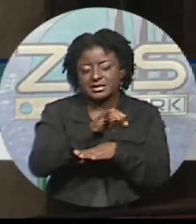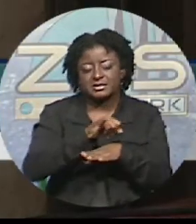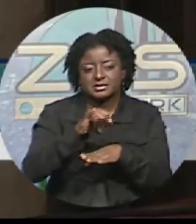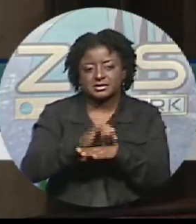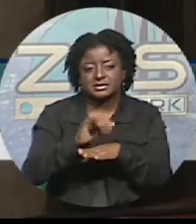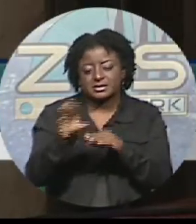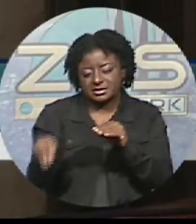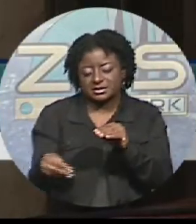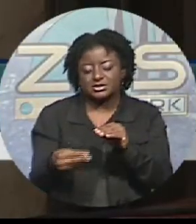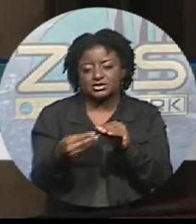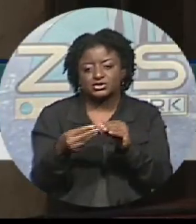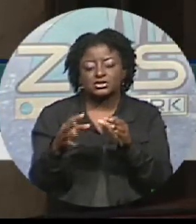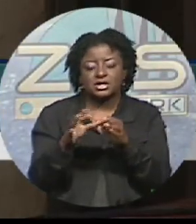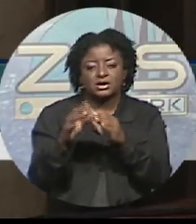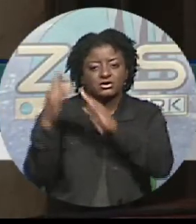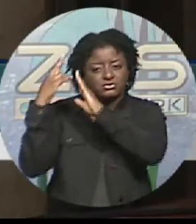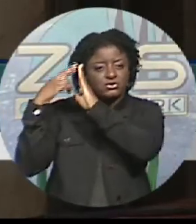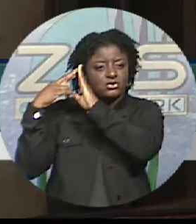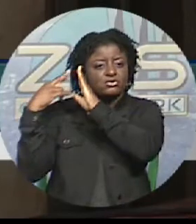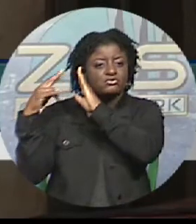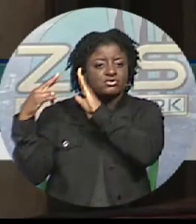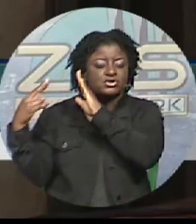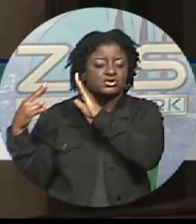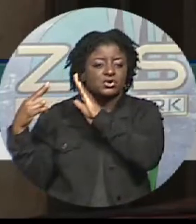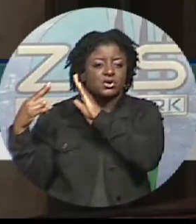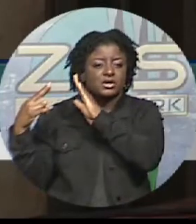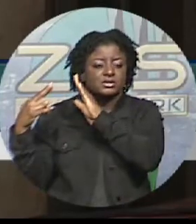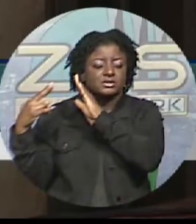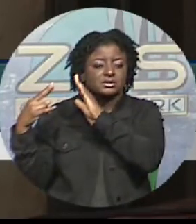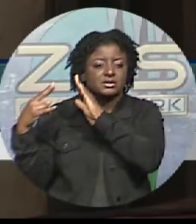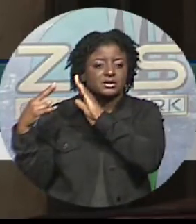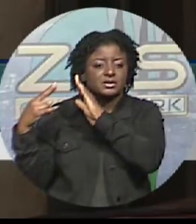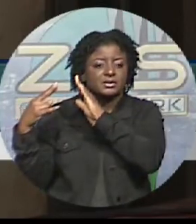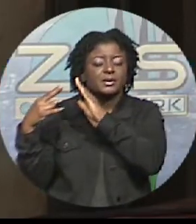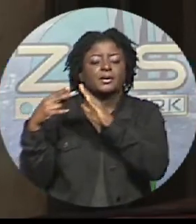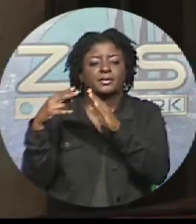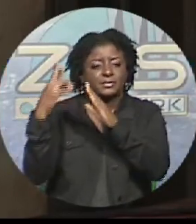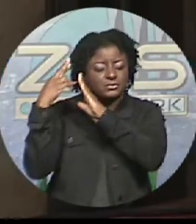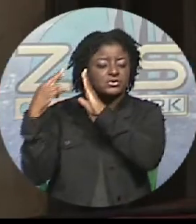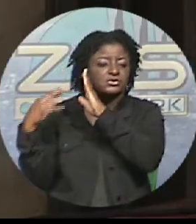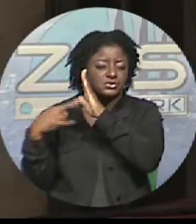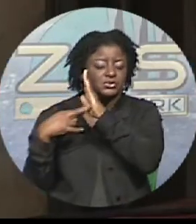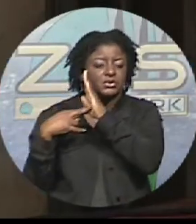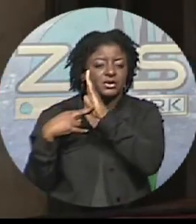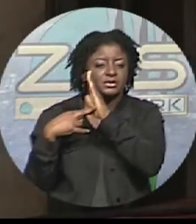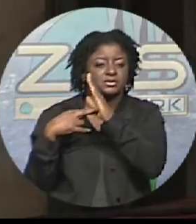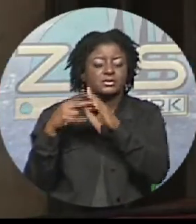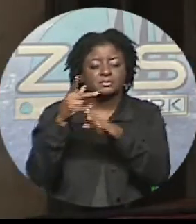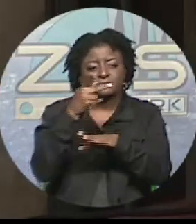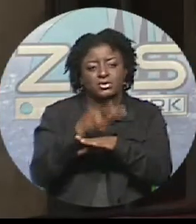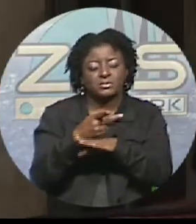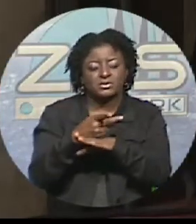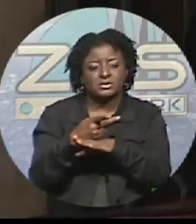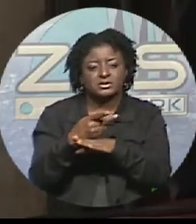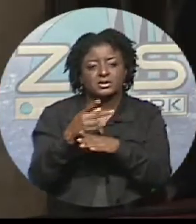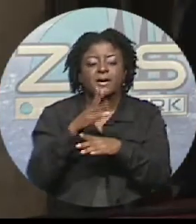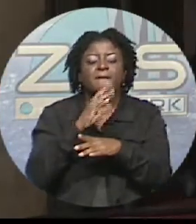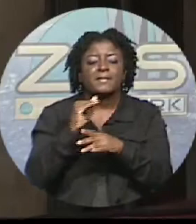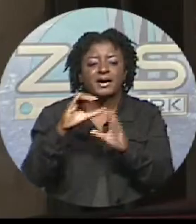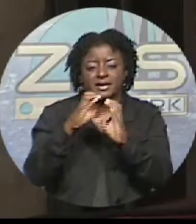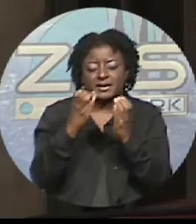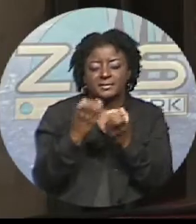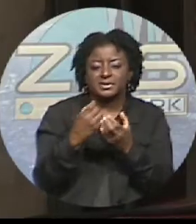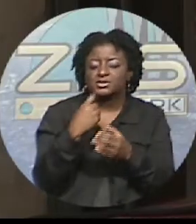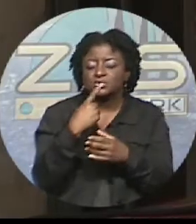resort properties owned by companies that have scored notable successes internationally and that